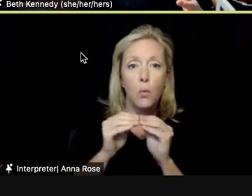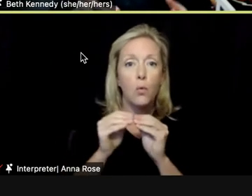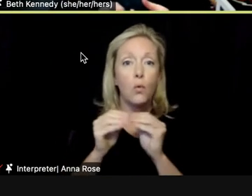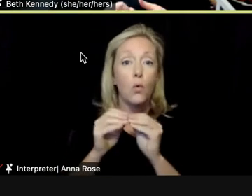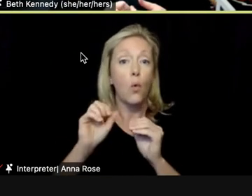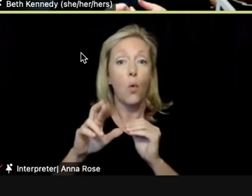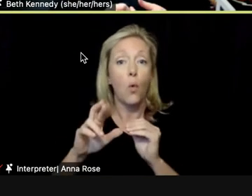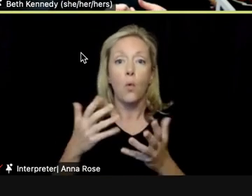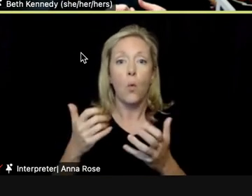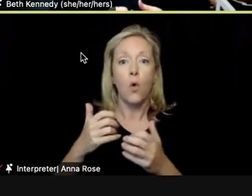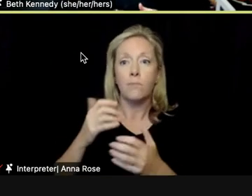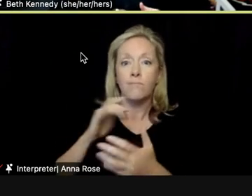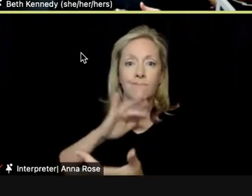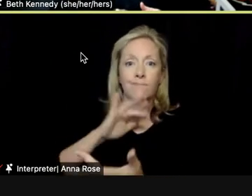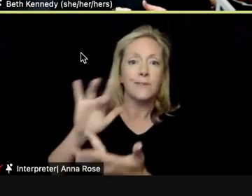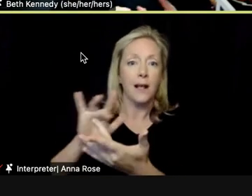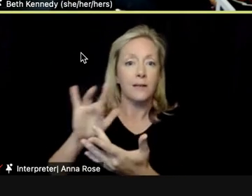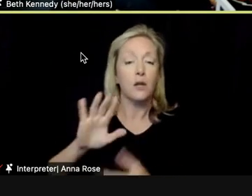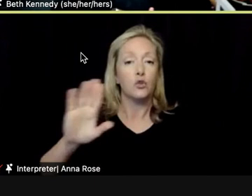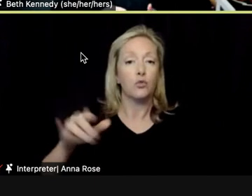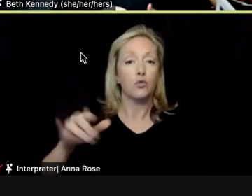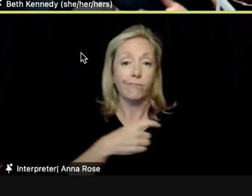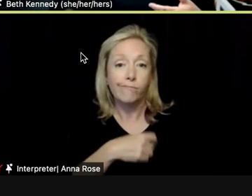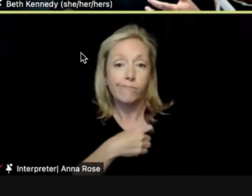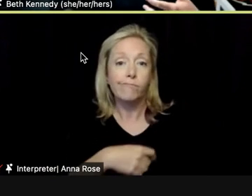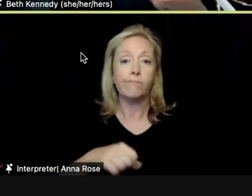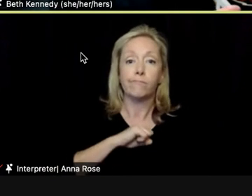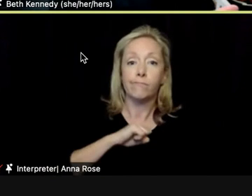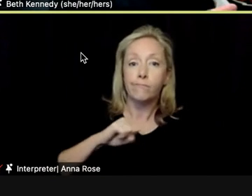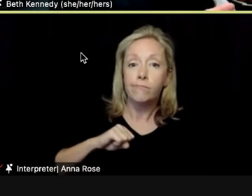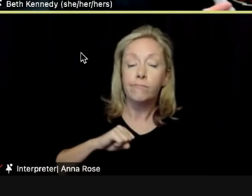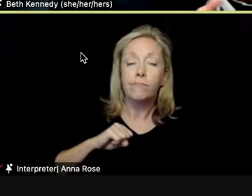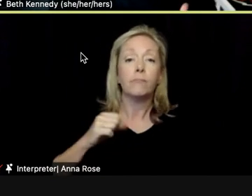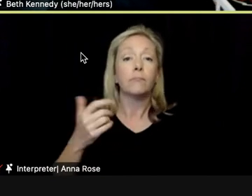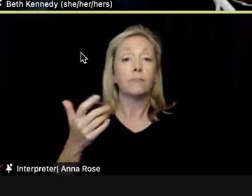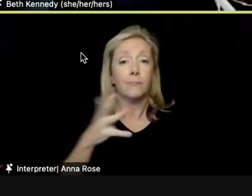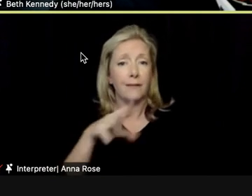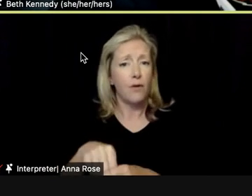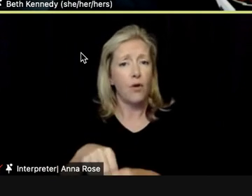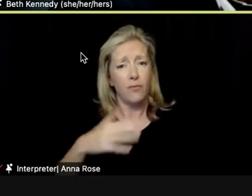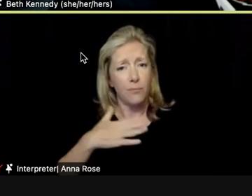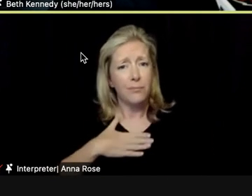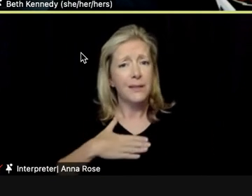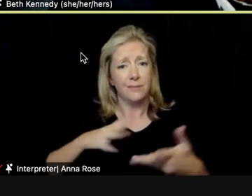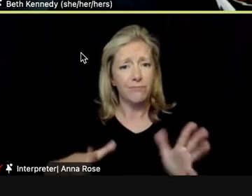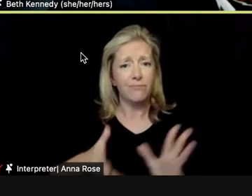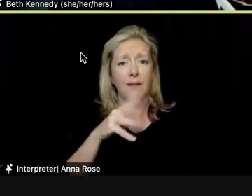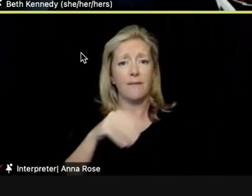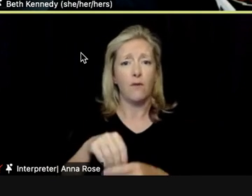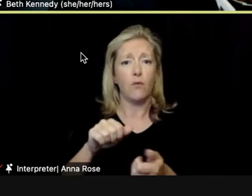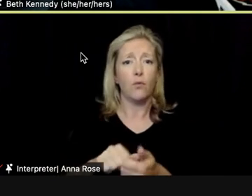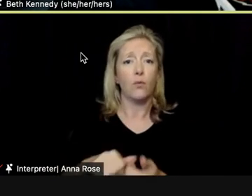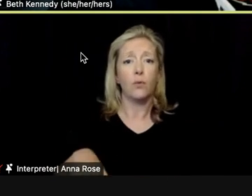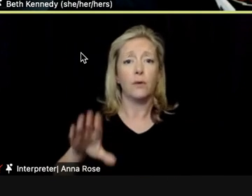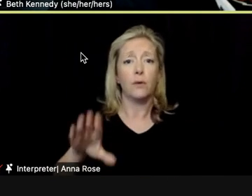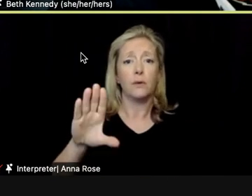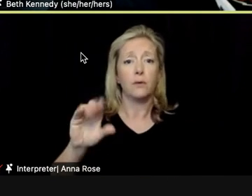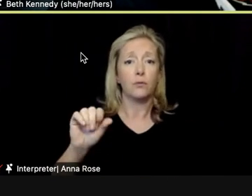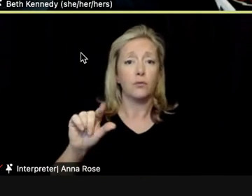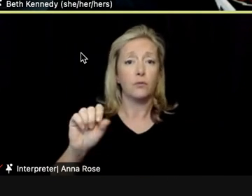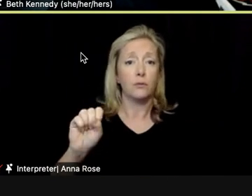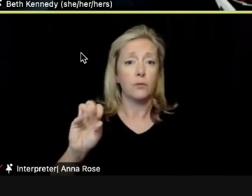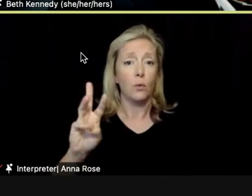make calls to your representatives and your senators, get involved with Cogswell Macy Act. And when